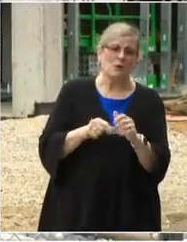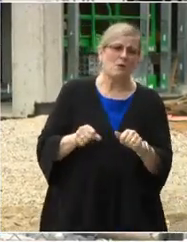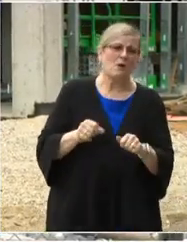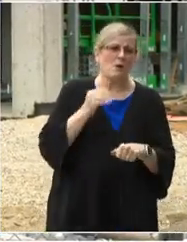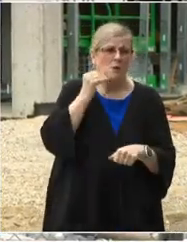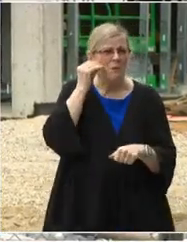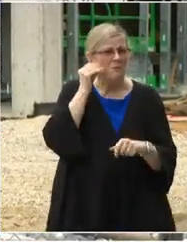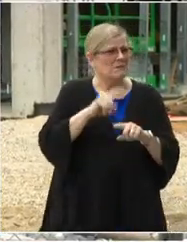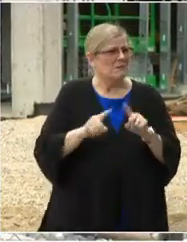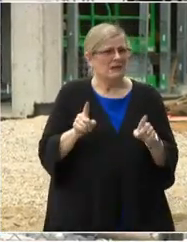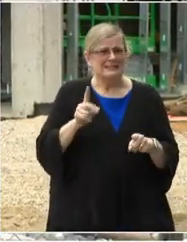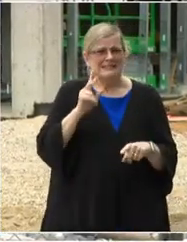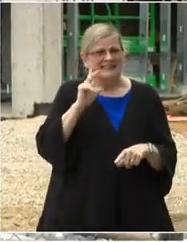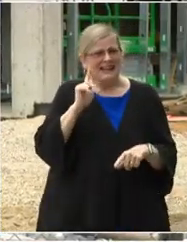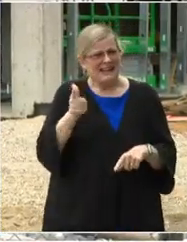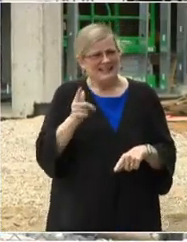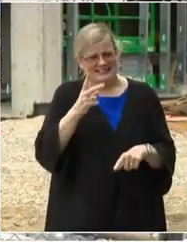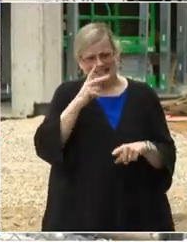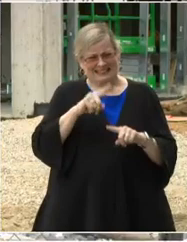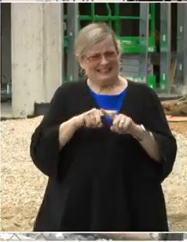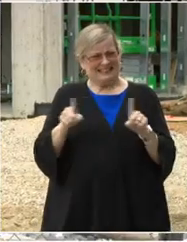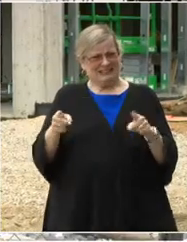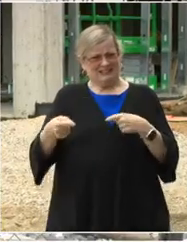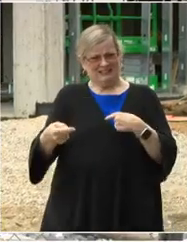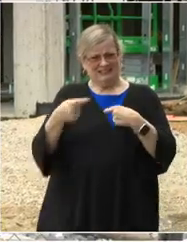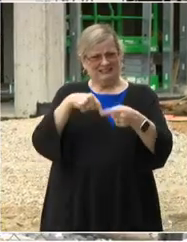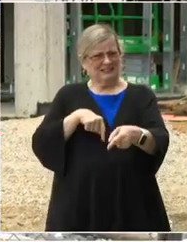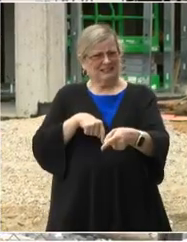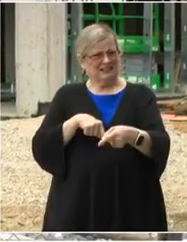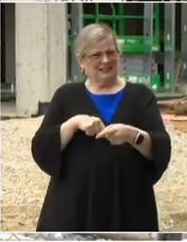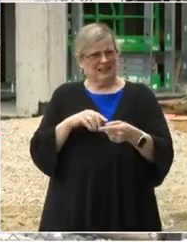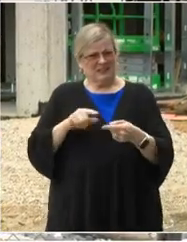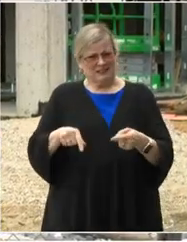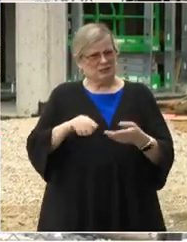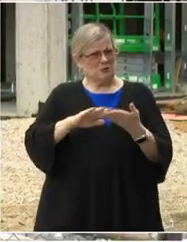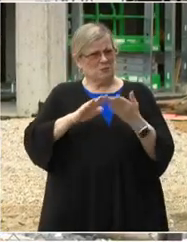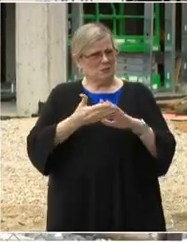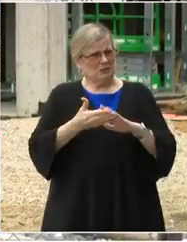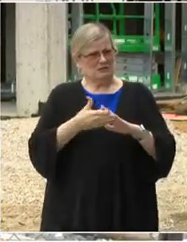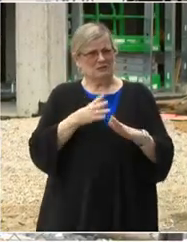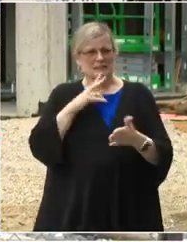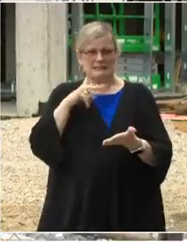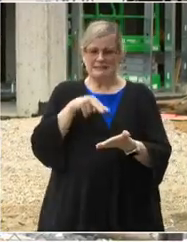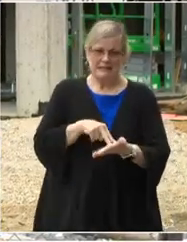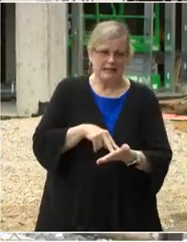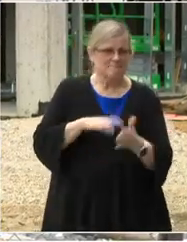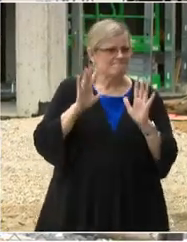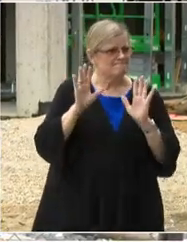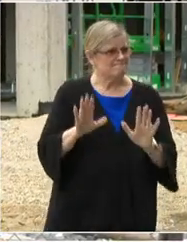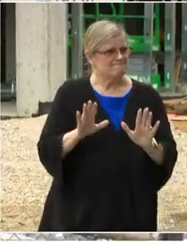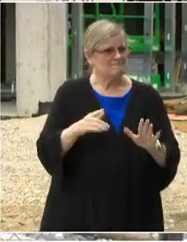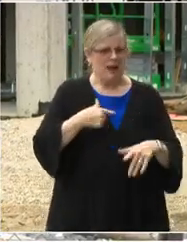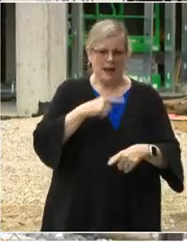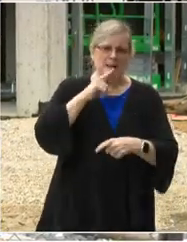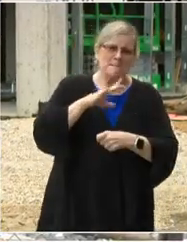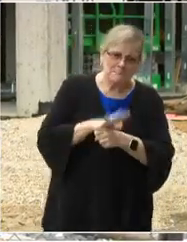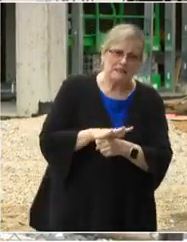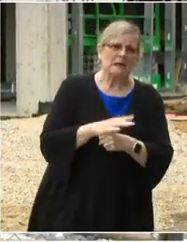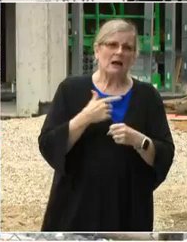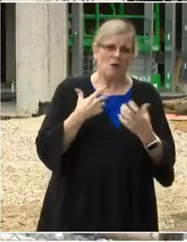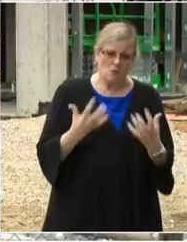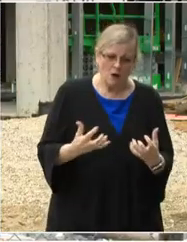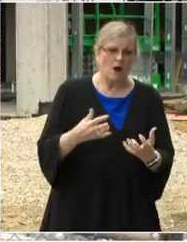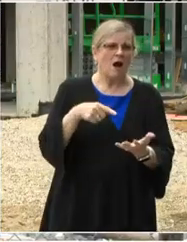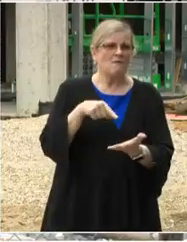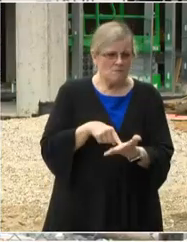see a difference there. But this community actually dug deep and said we are true to our word, and we say affordable, we mean it. So I want to thank the